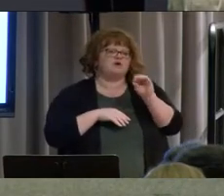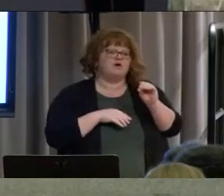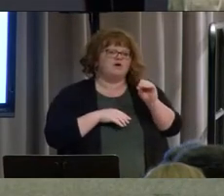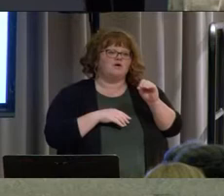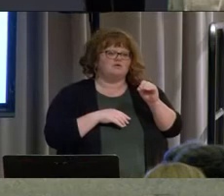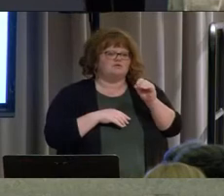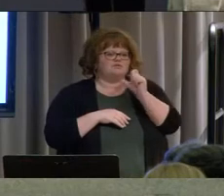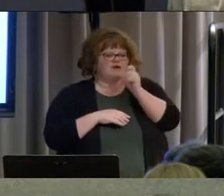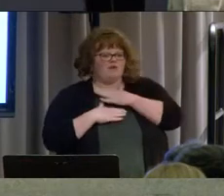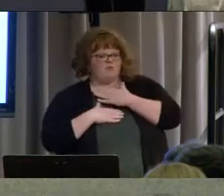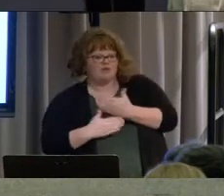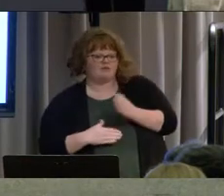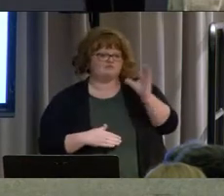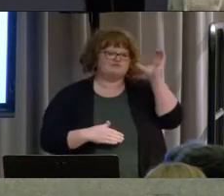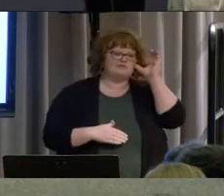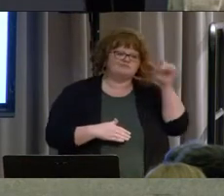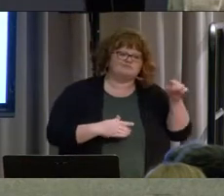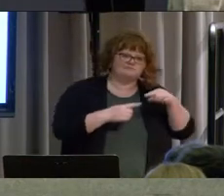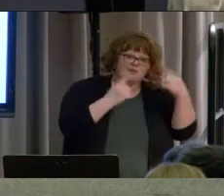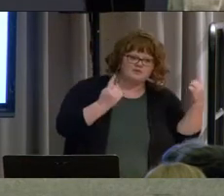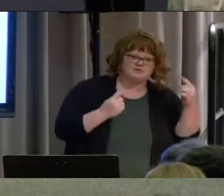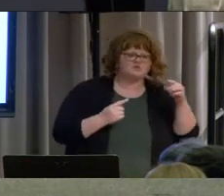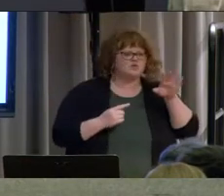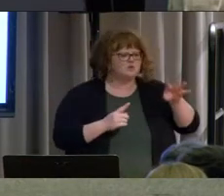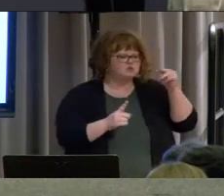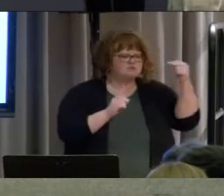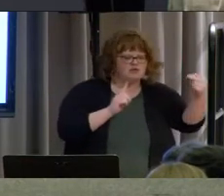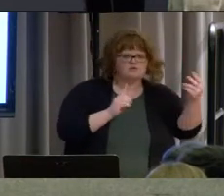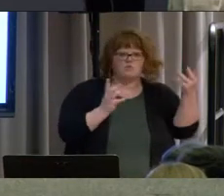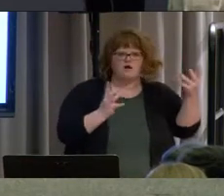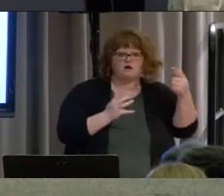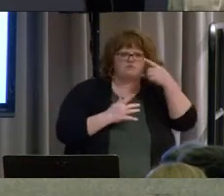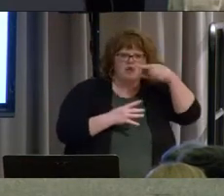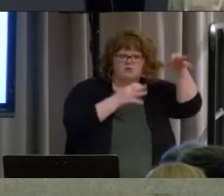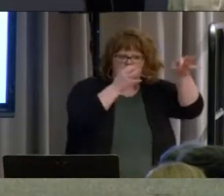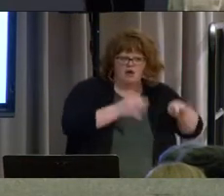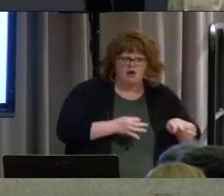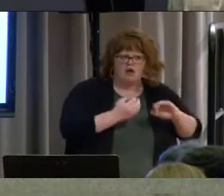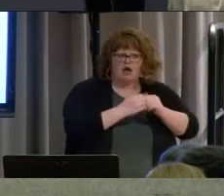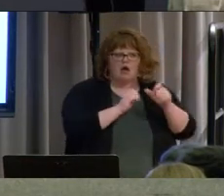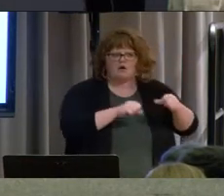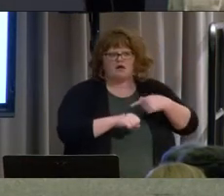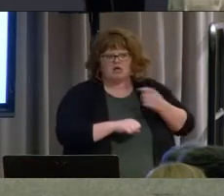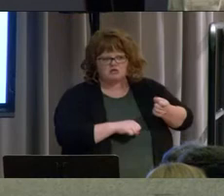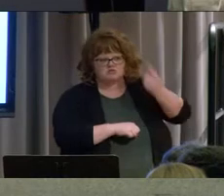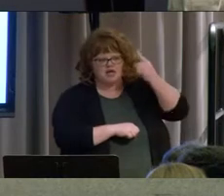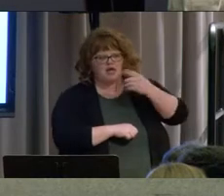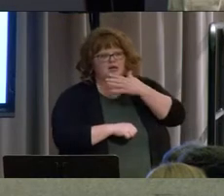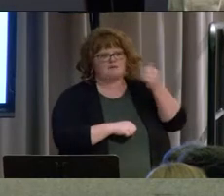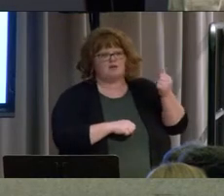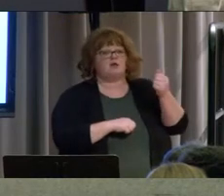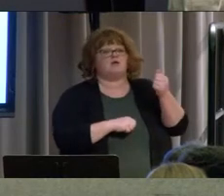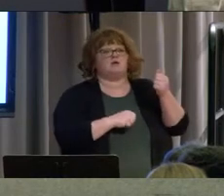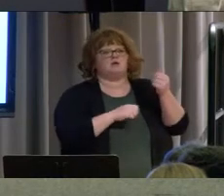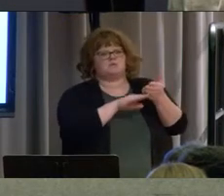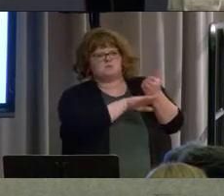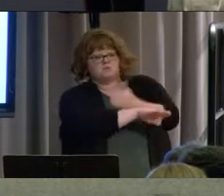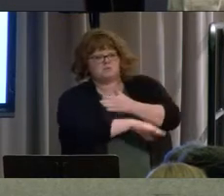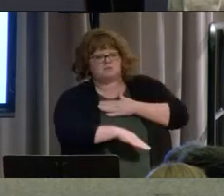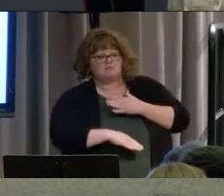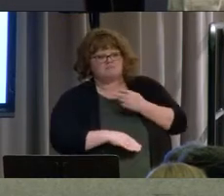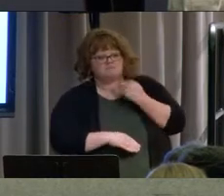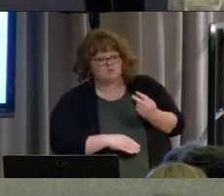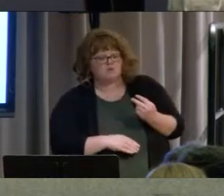to say, well, tell me what your perspective is and how might I better understand, how might it better inform my voice. Sure. And